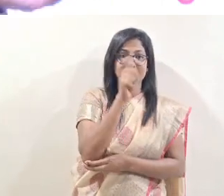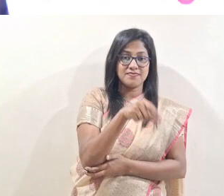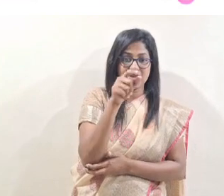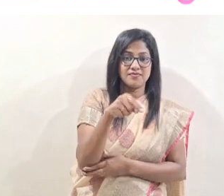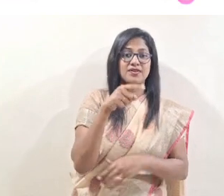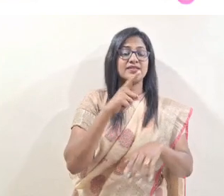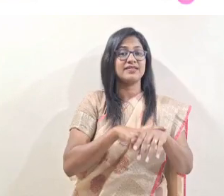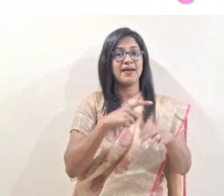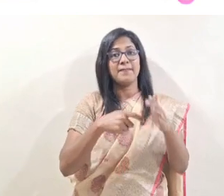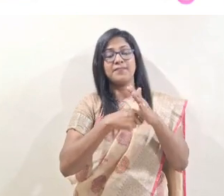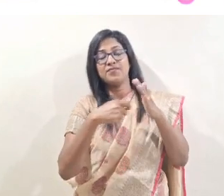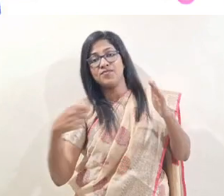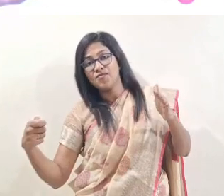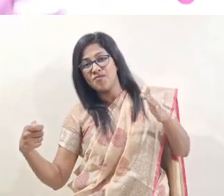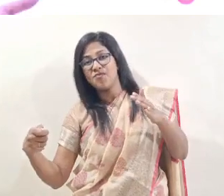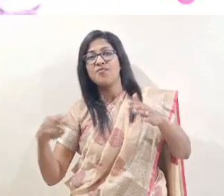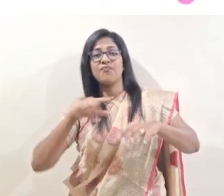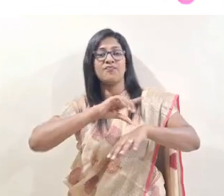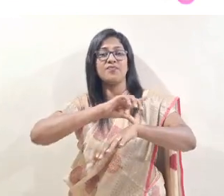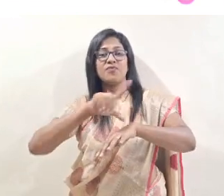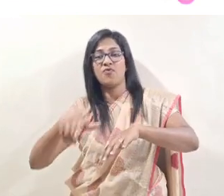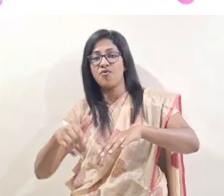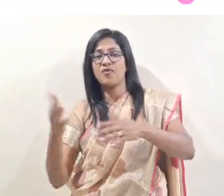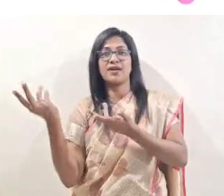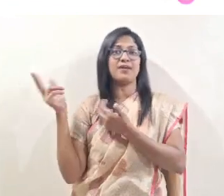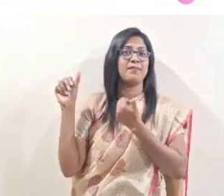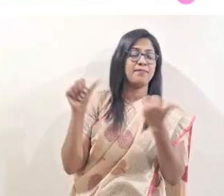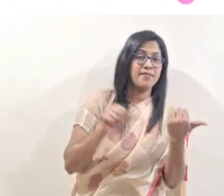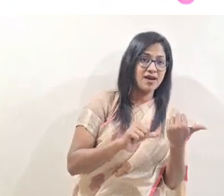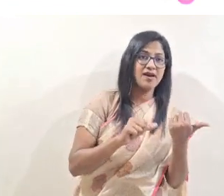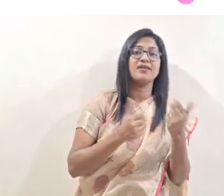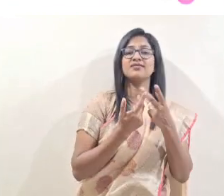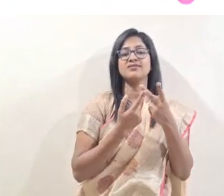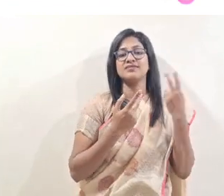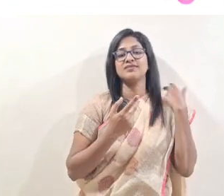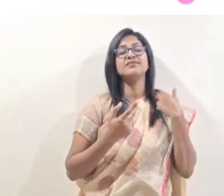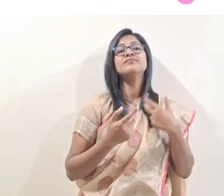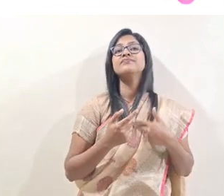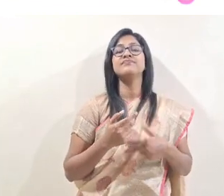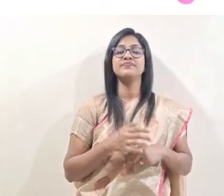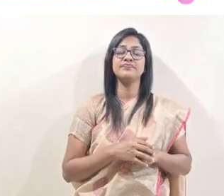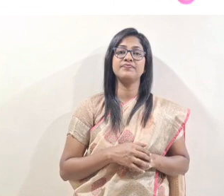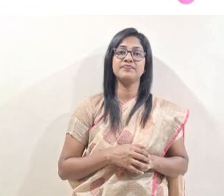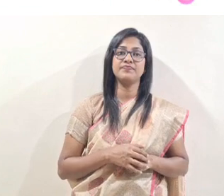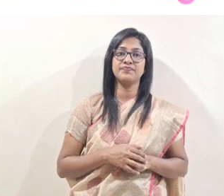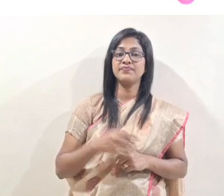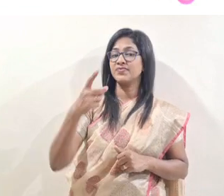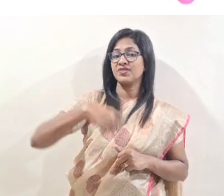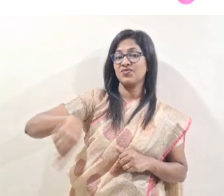long journeys and come here, and and they have to actually